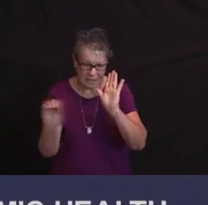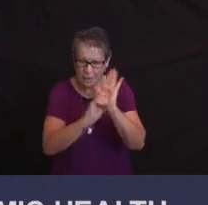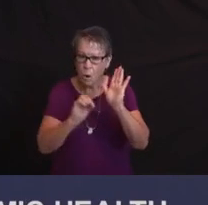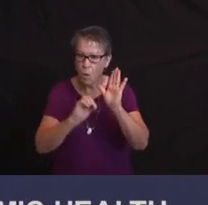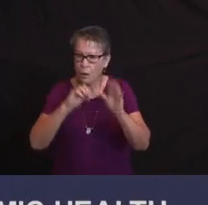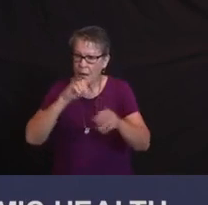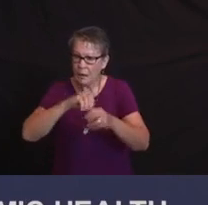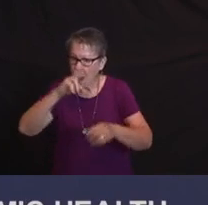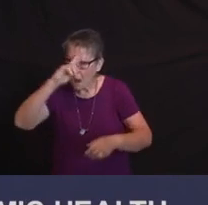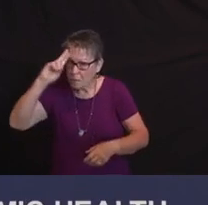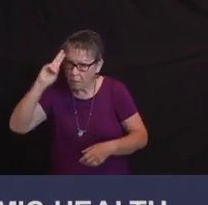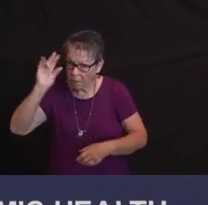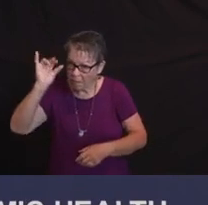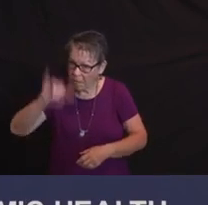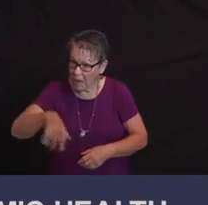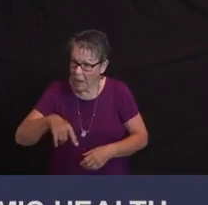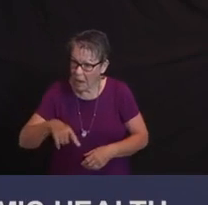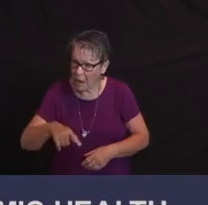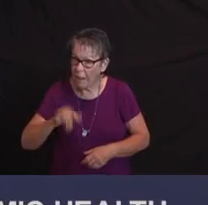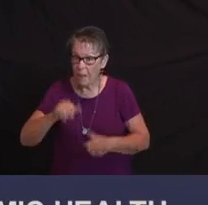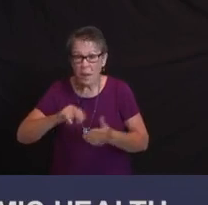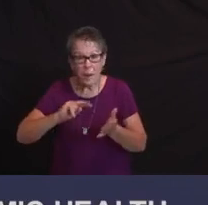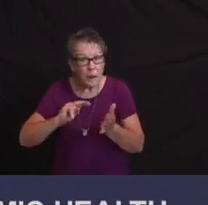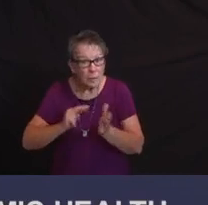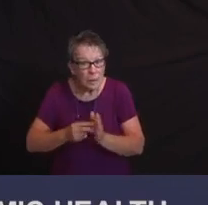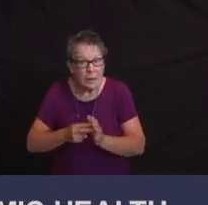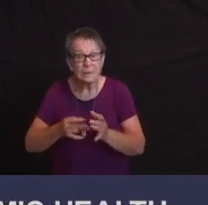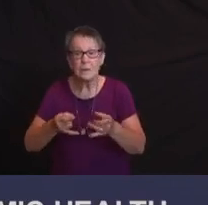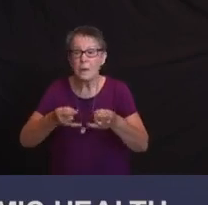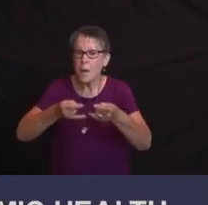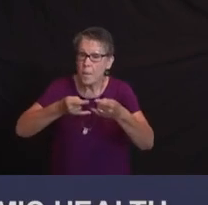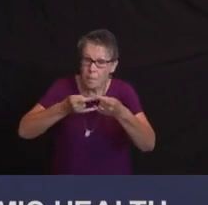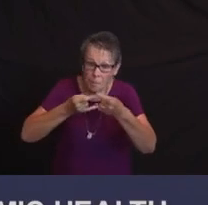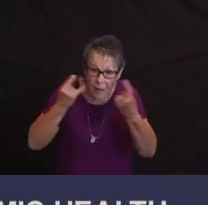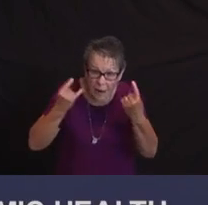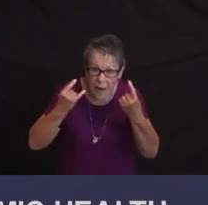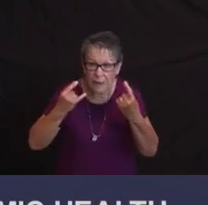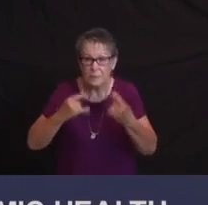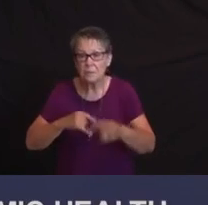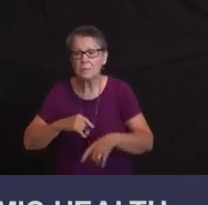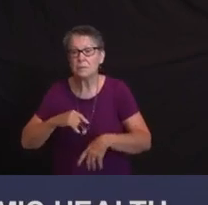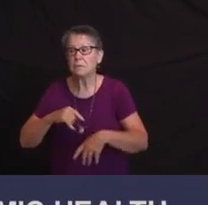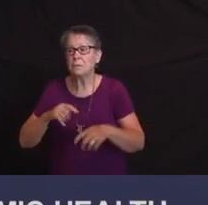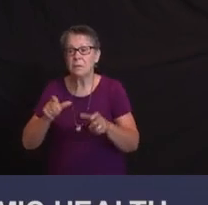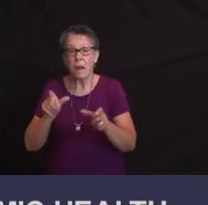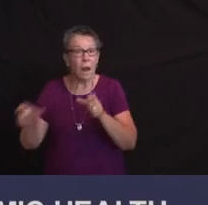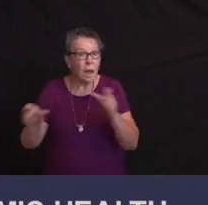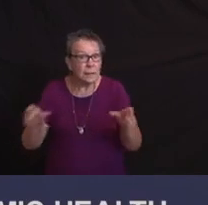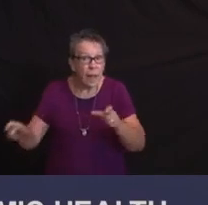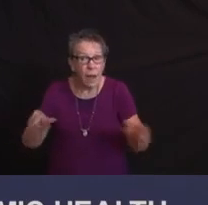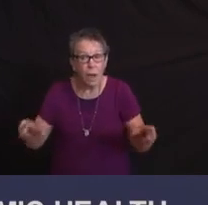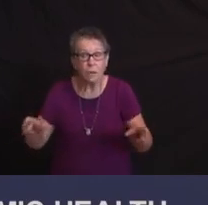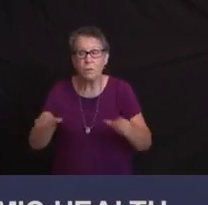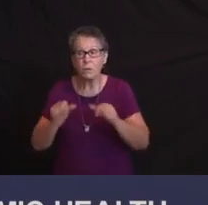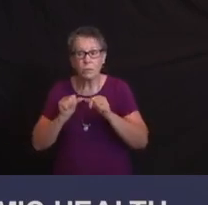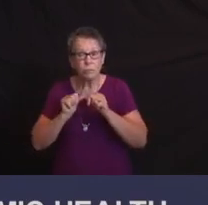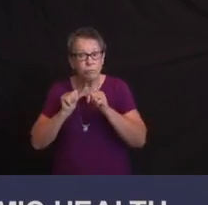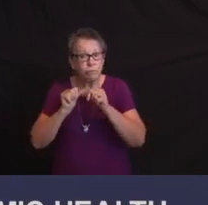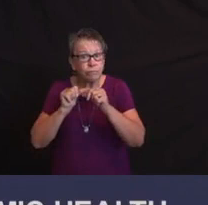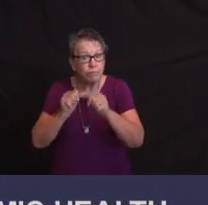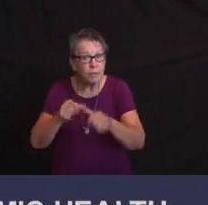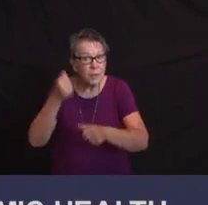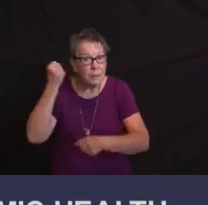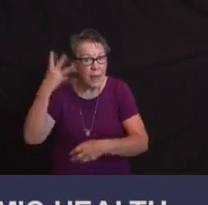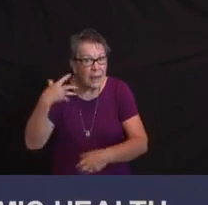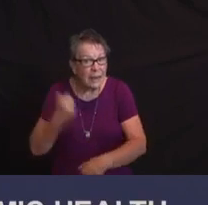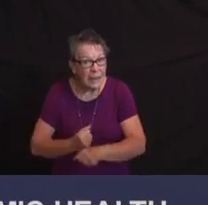mandates? Especially since everyone from Dr. Fauci on down is saying that COVID could become a seasonal thing. And lastly, on